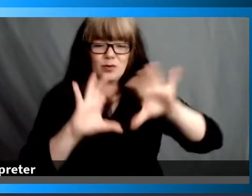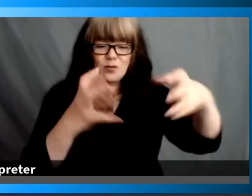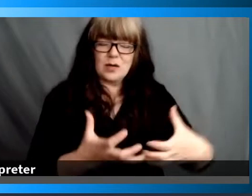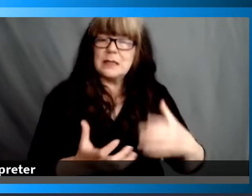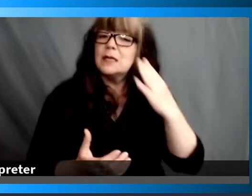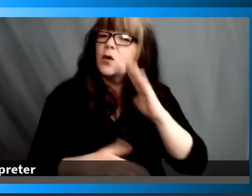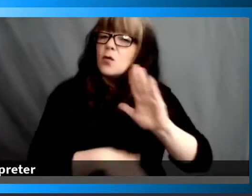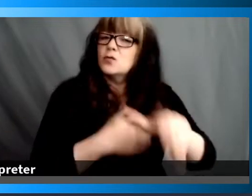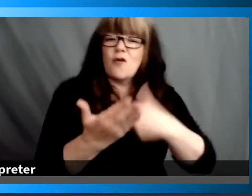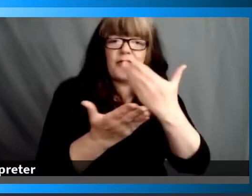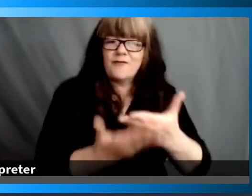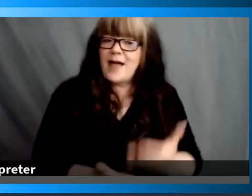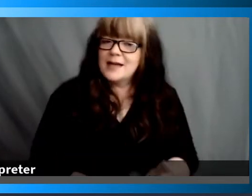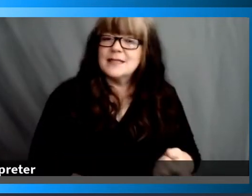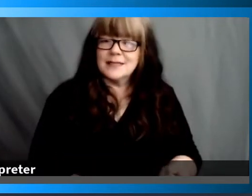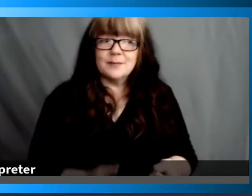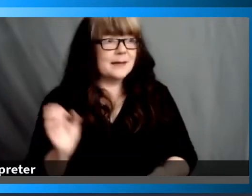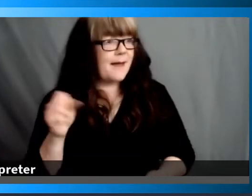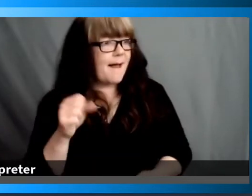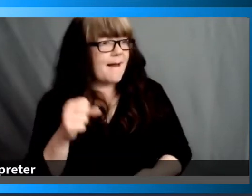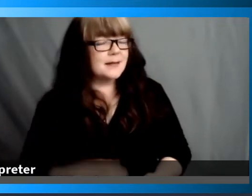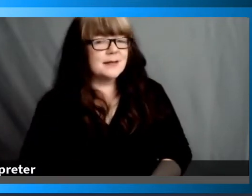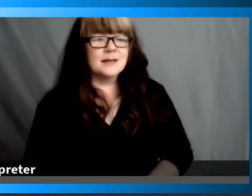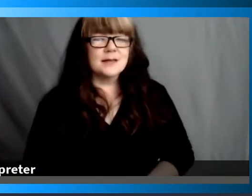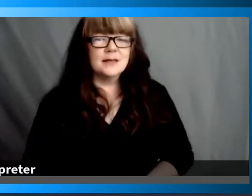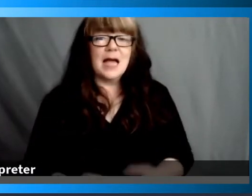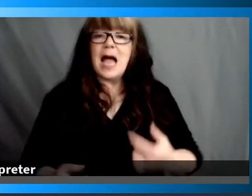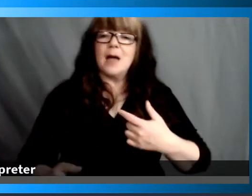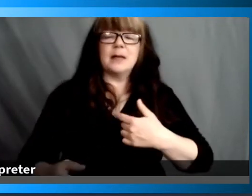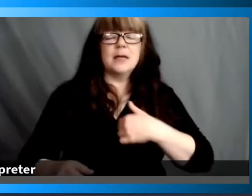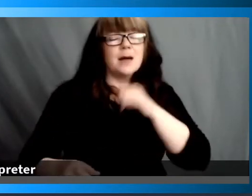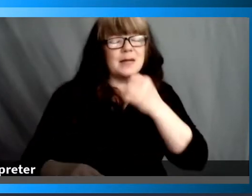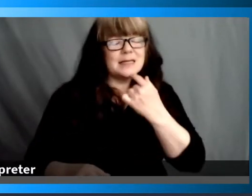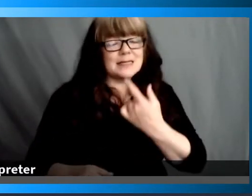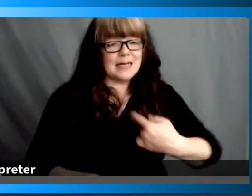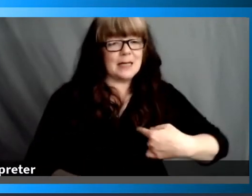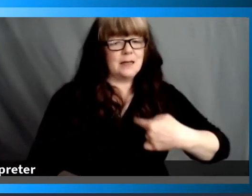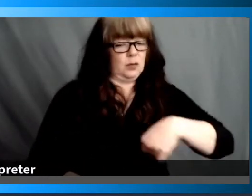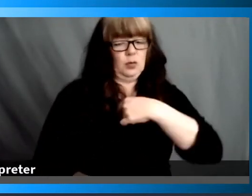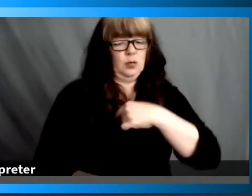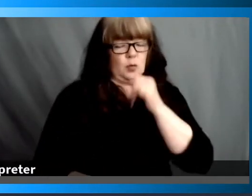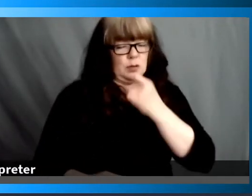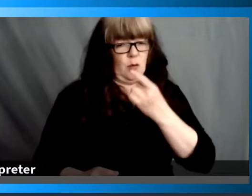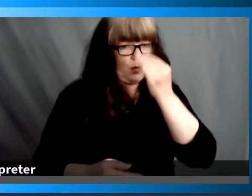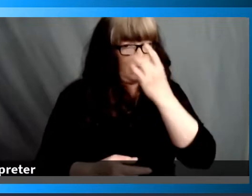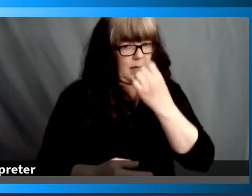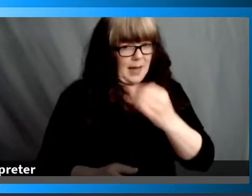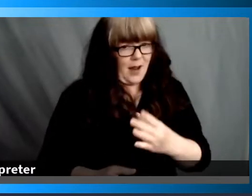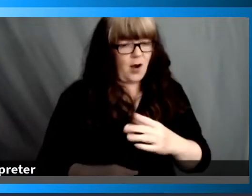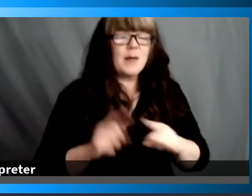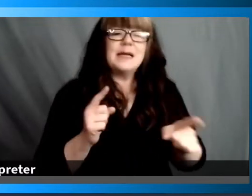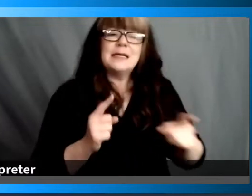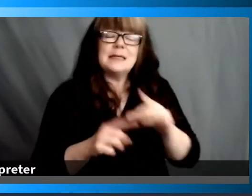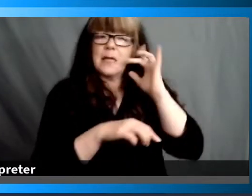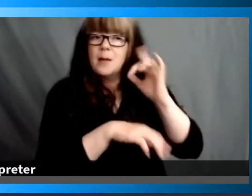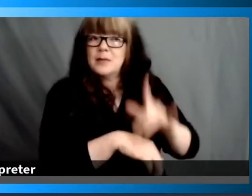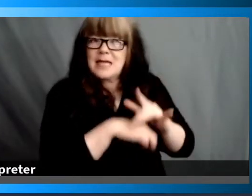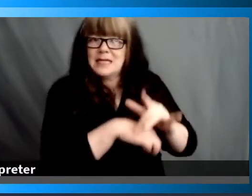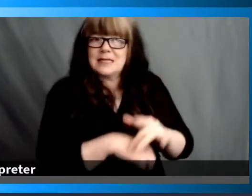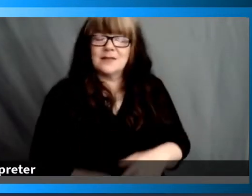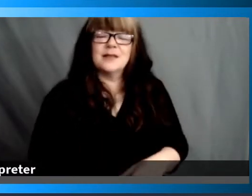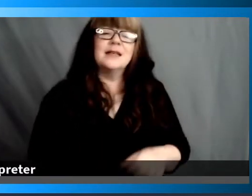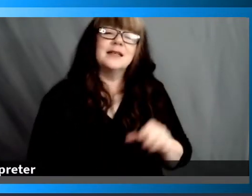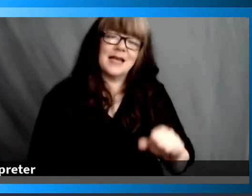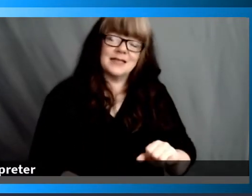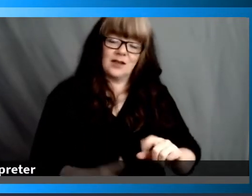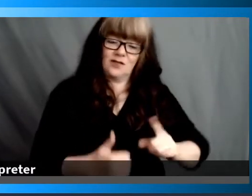Yeah. It's amazing. Not that we don't care. He's excessive, okay? He's a fan first who happens to be an actor, it